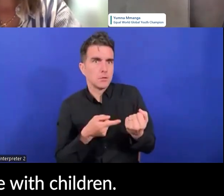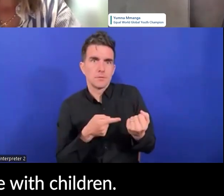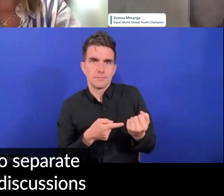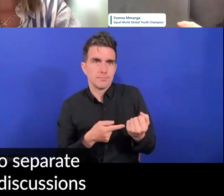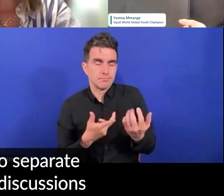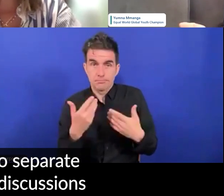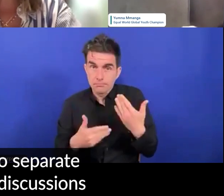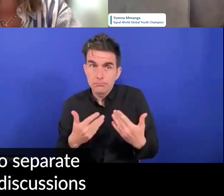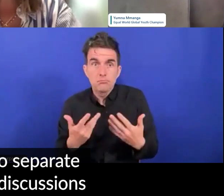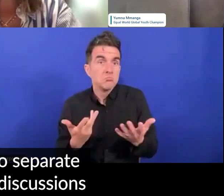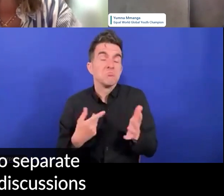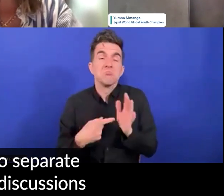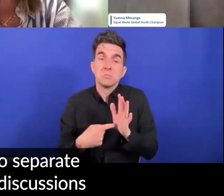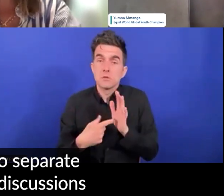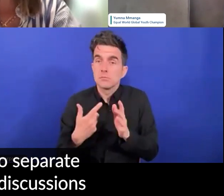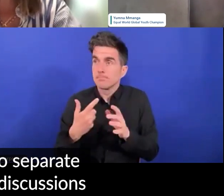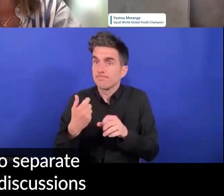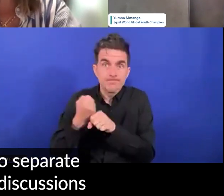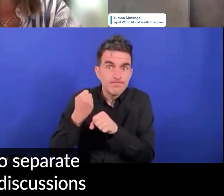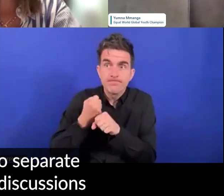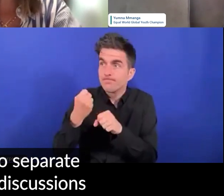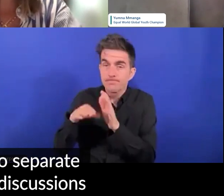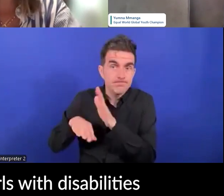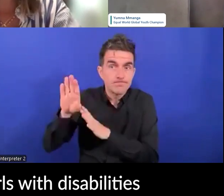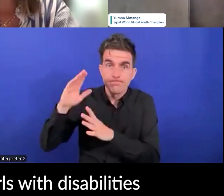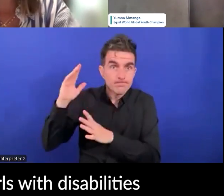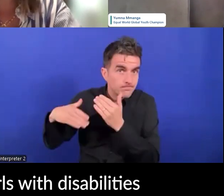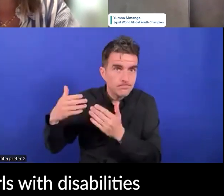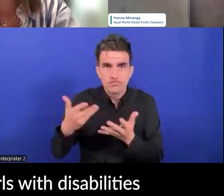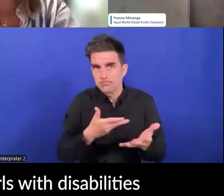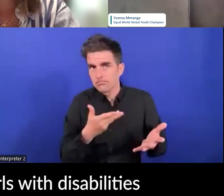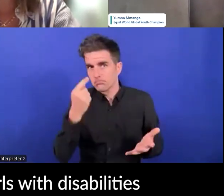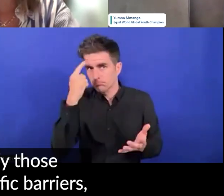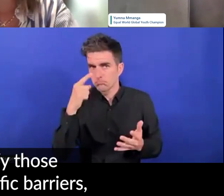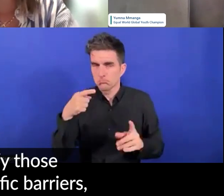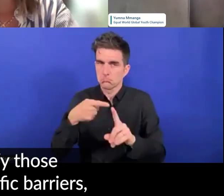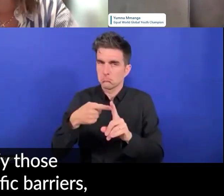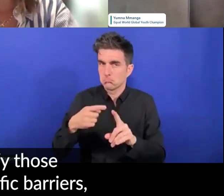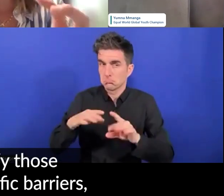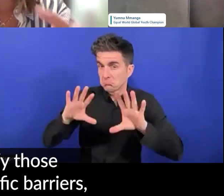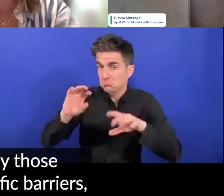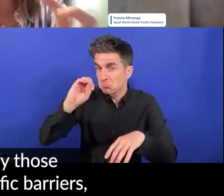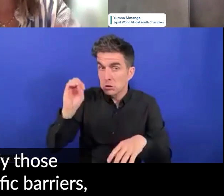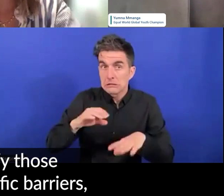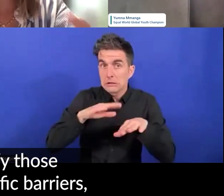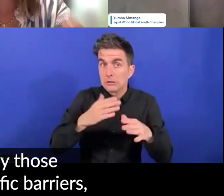children. You could do separate focus group discussions with women and girls with disabilities to identify